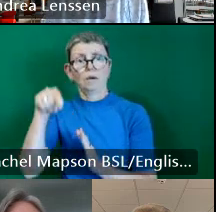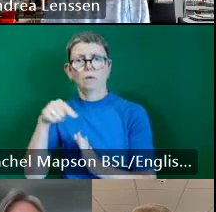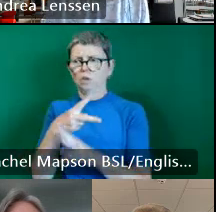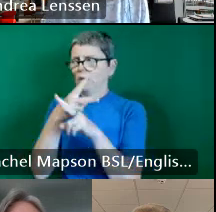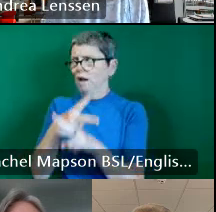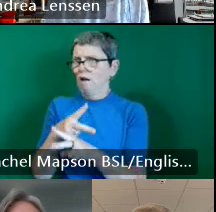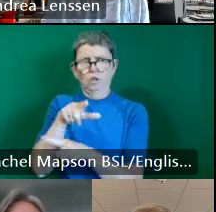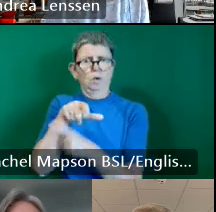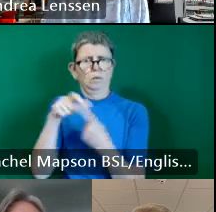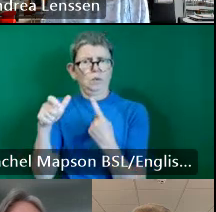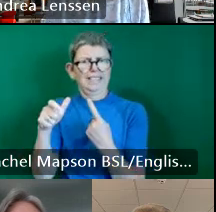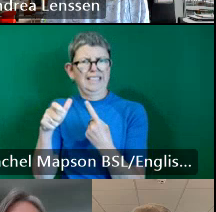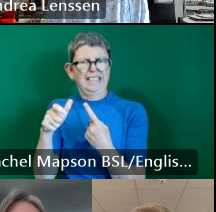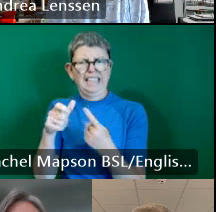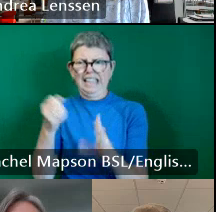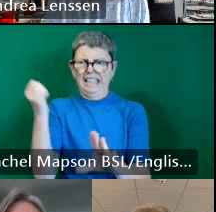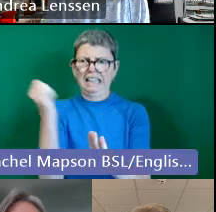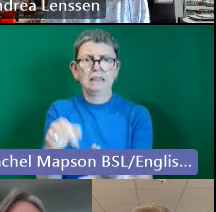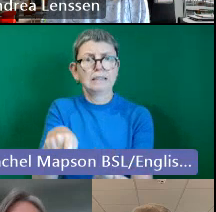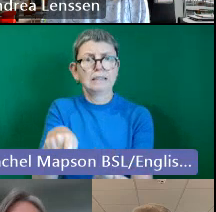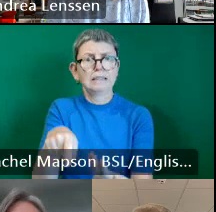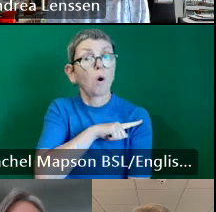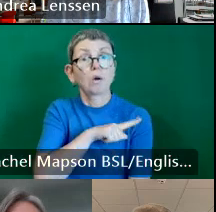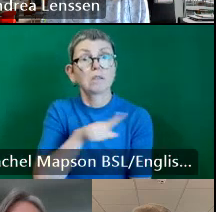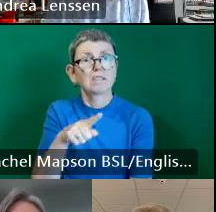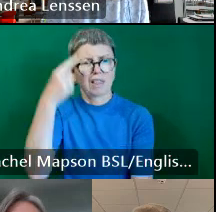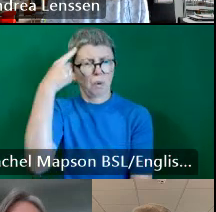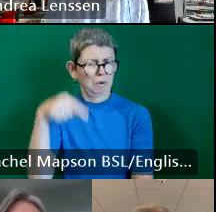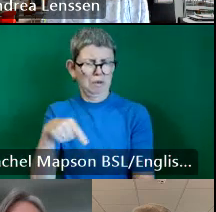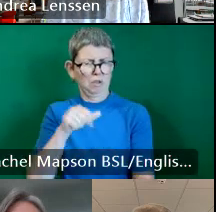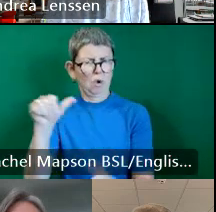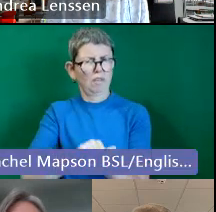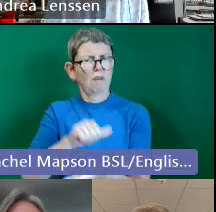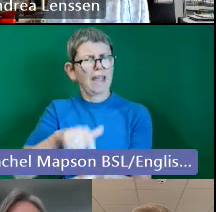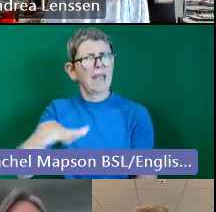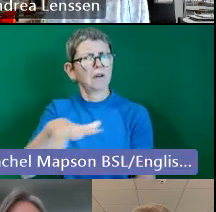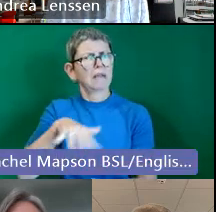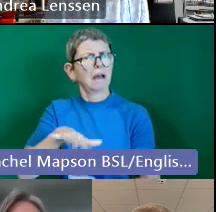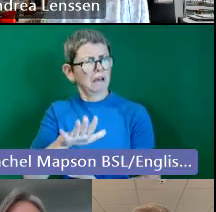that he didn't belong in this space. Okay, the images of what they